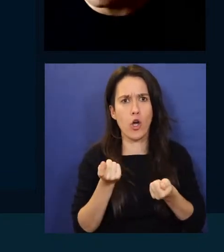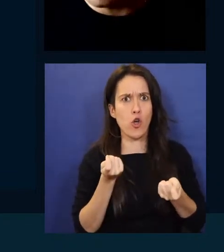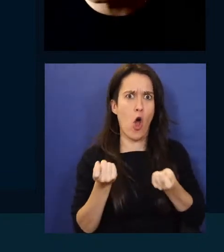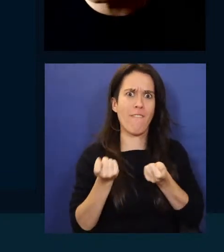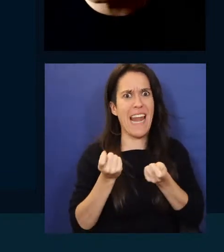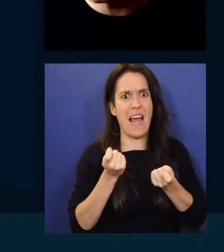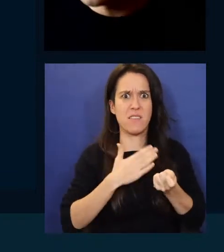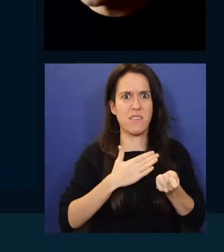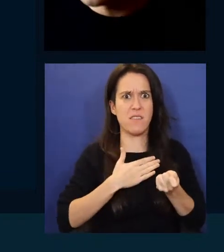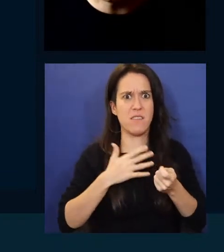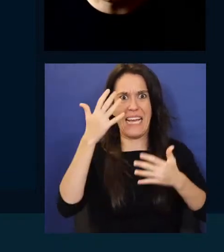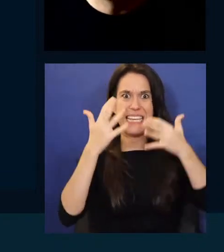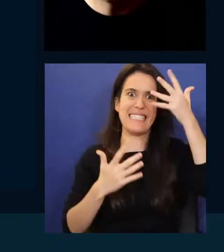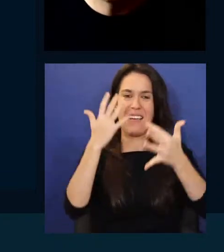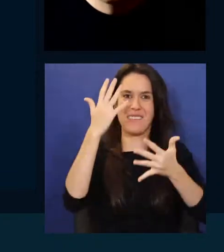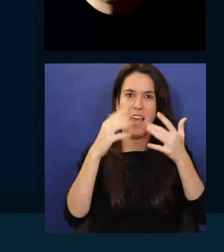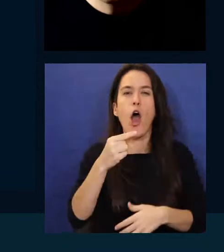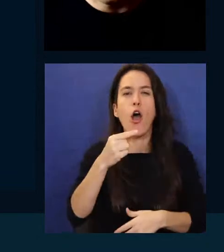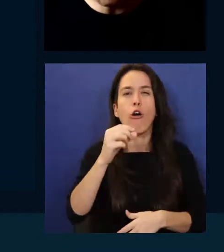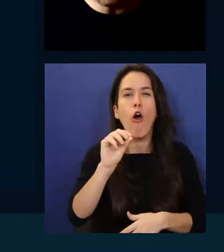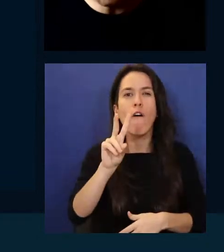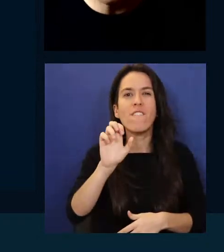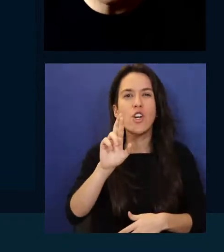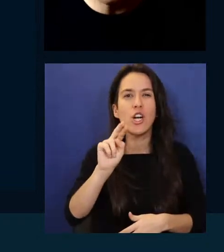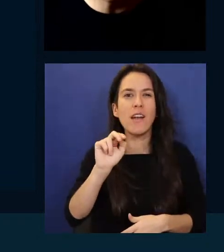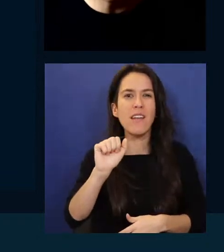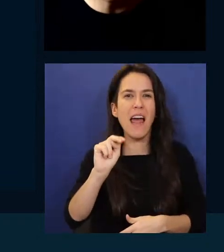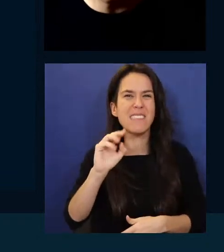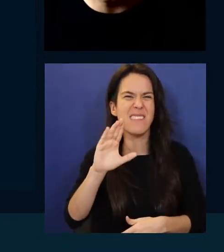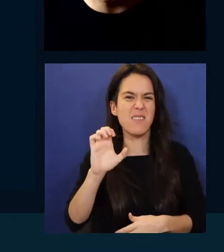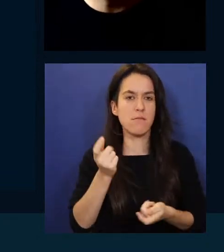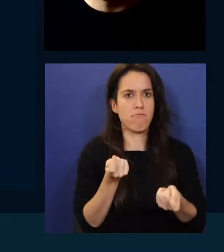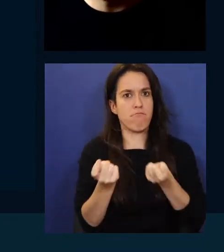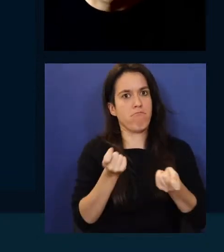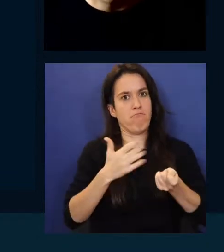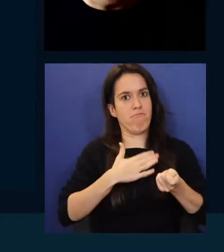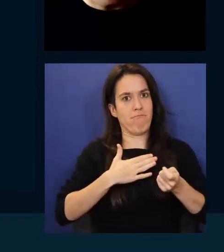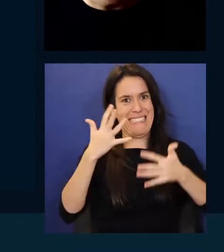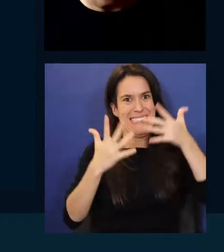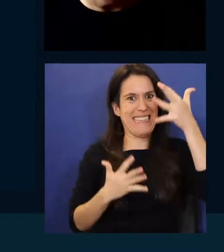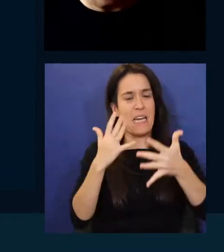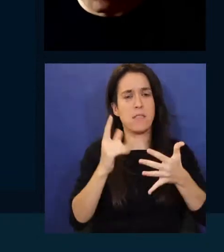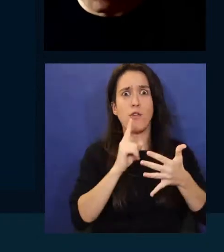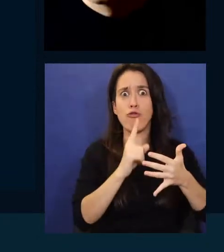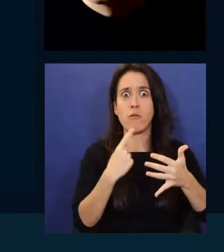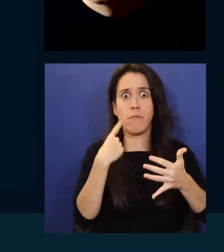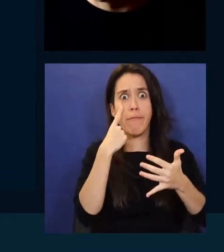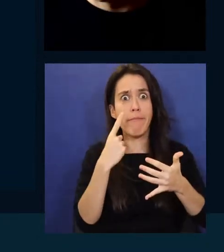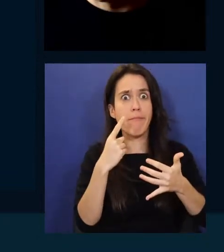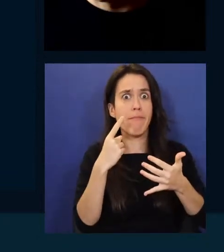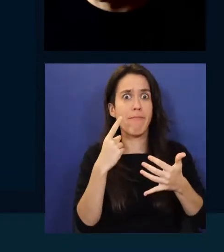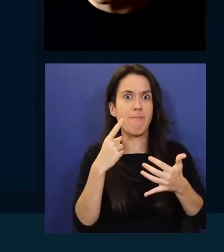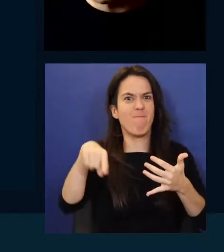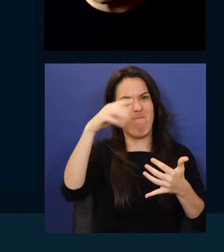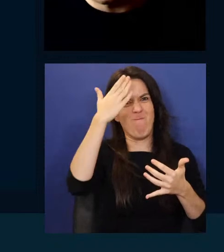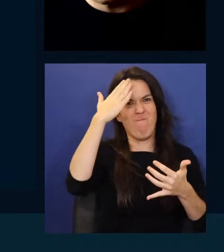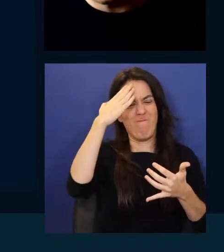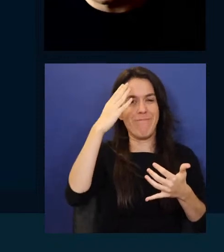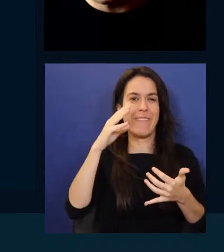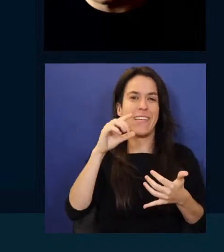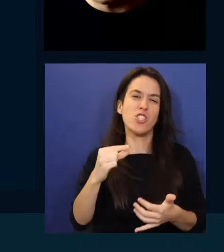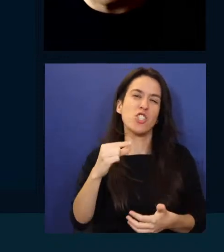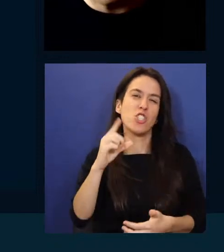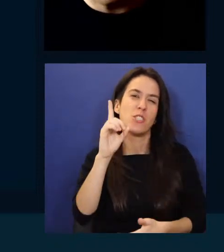very, very huge opportunity to serve our customers. Obviously in Europe, you are very familiar with GDPR,